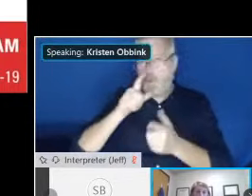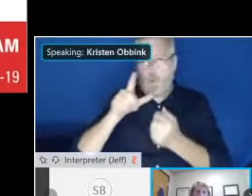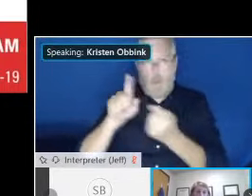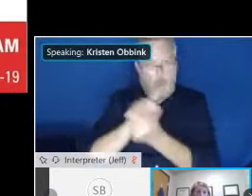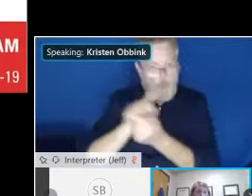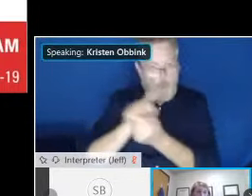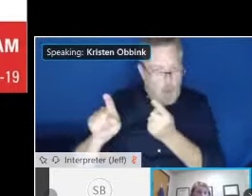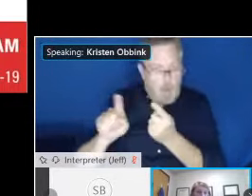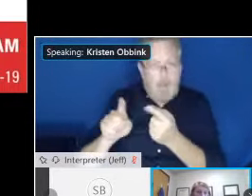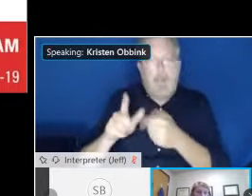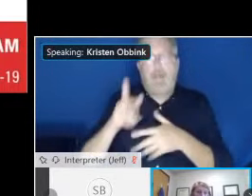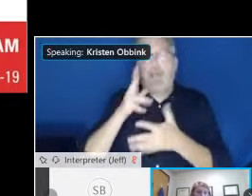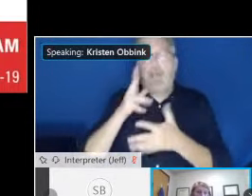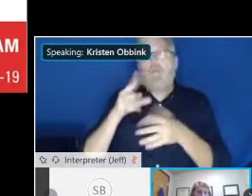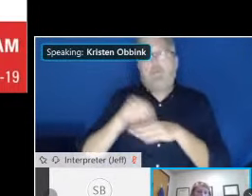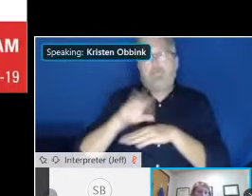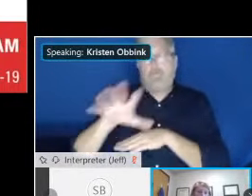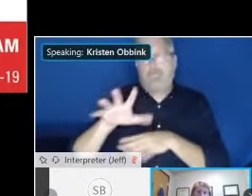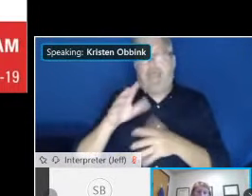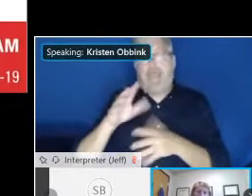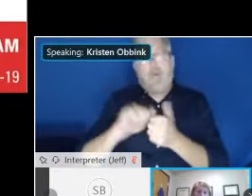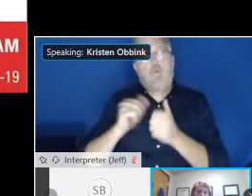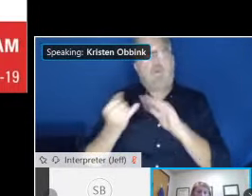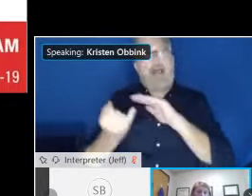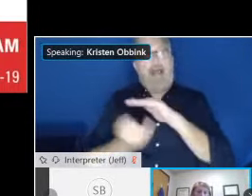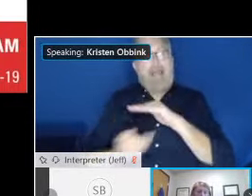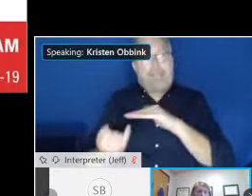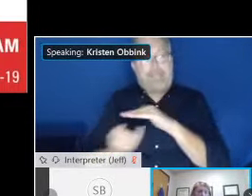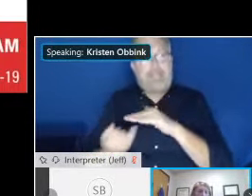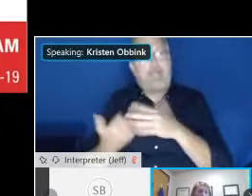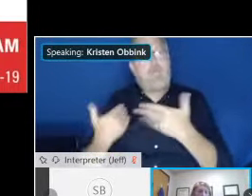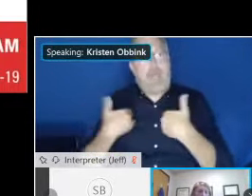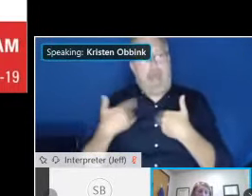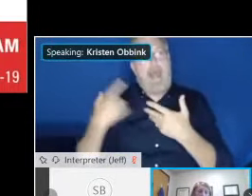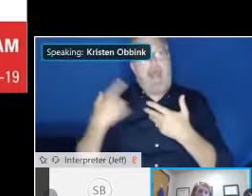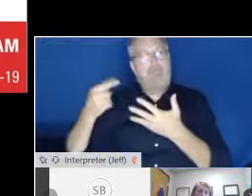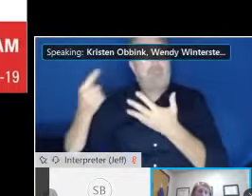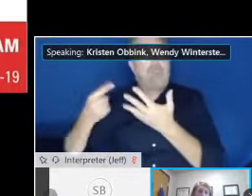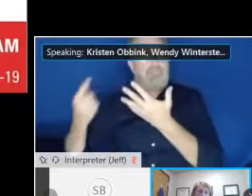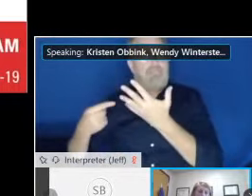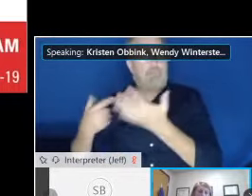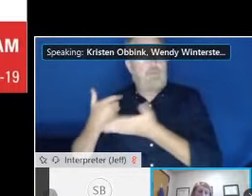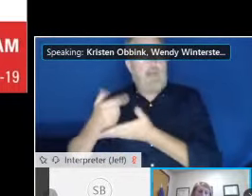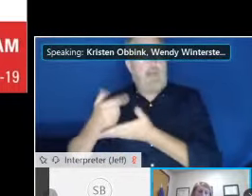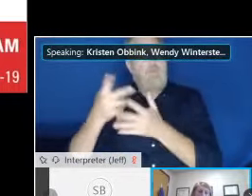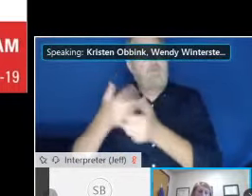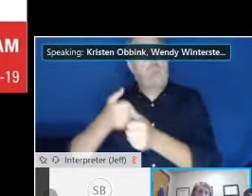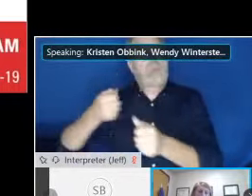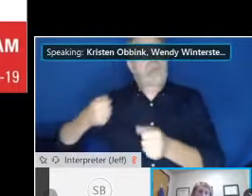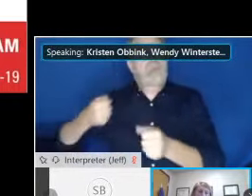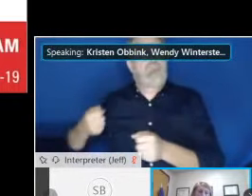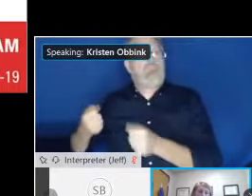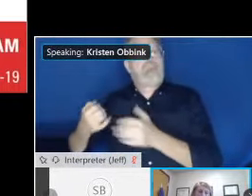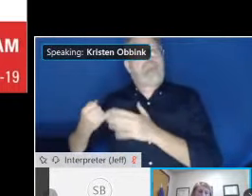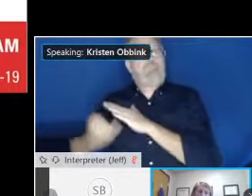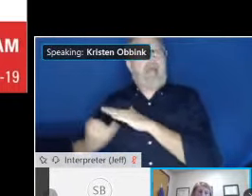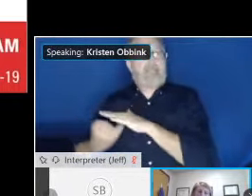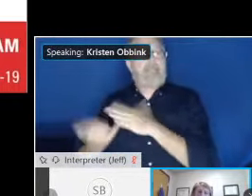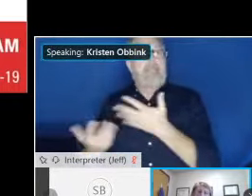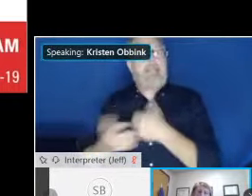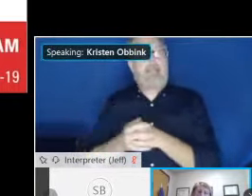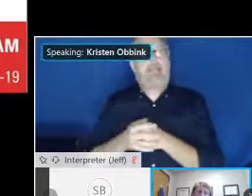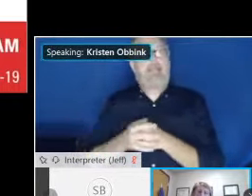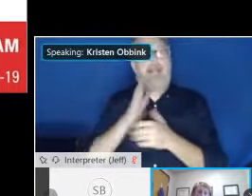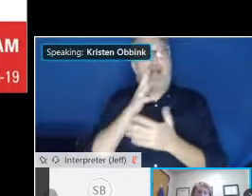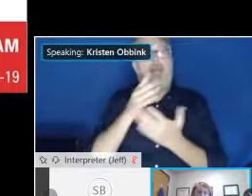provide guidance on isolation and resources that are available to them. And then a list is compiled through that interview